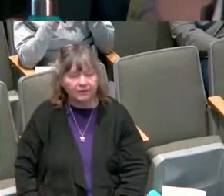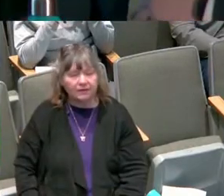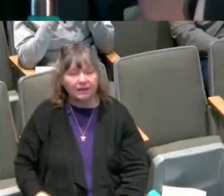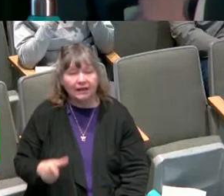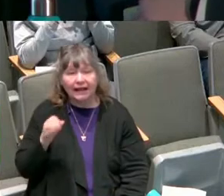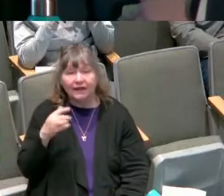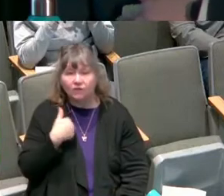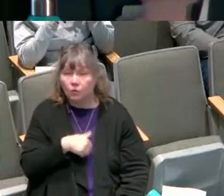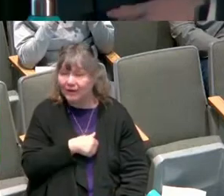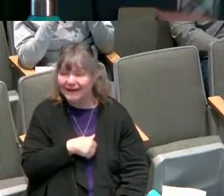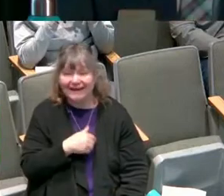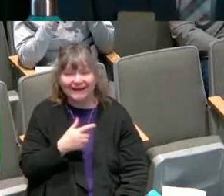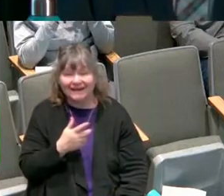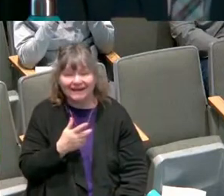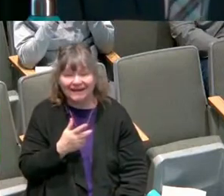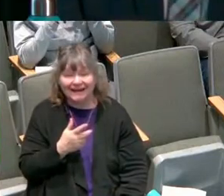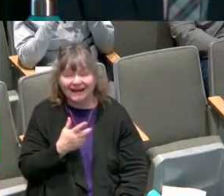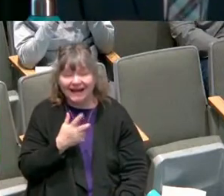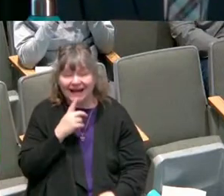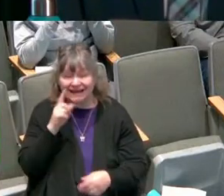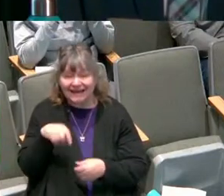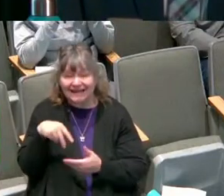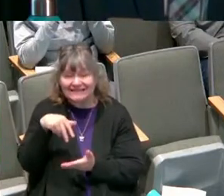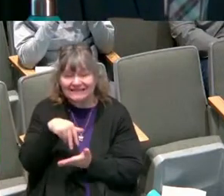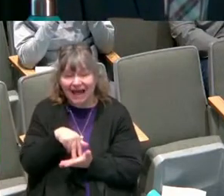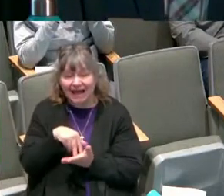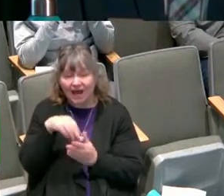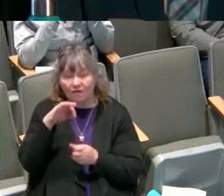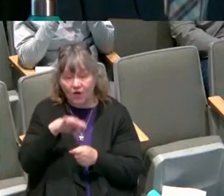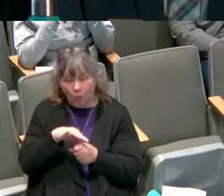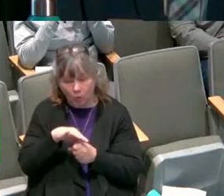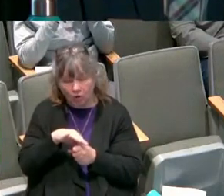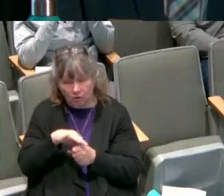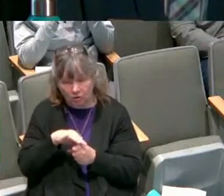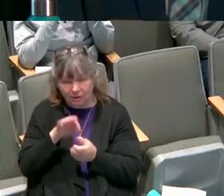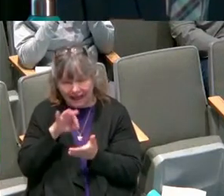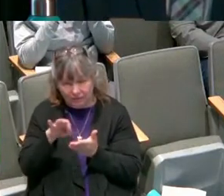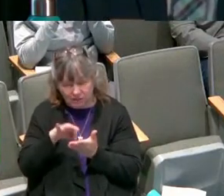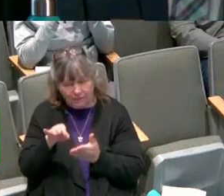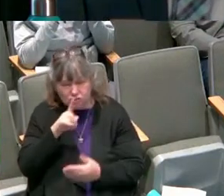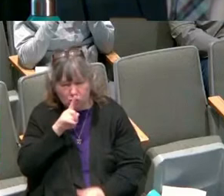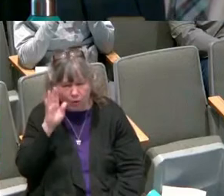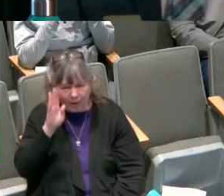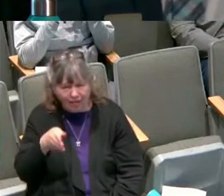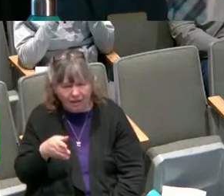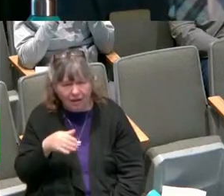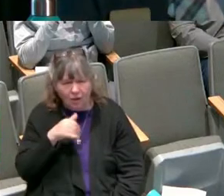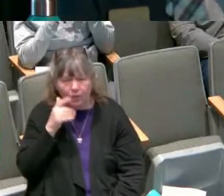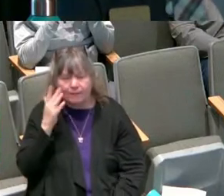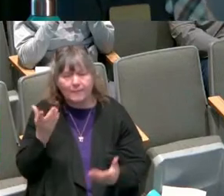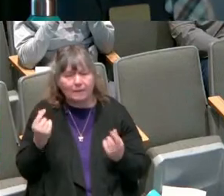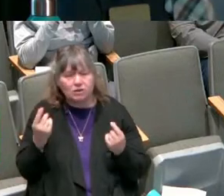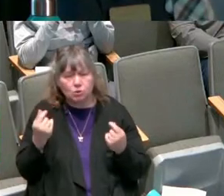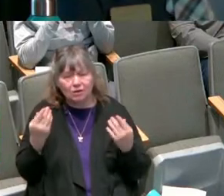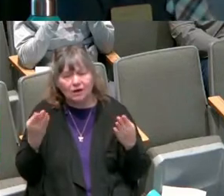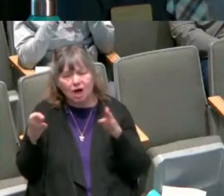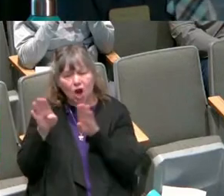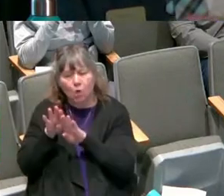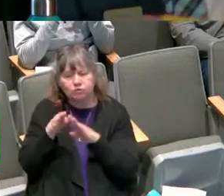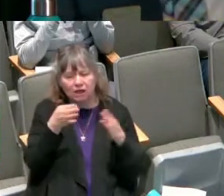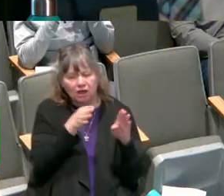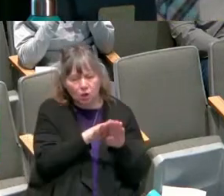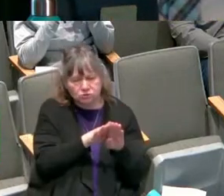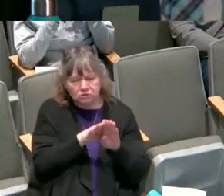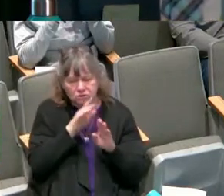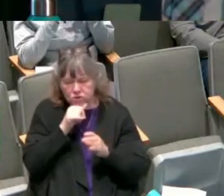if we come to standing vote counts which I'm sure we will we may close the doors to allow the